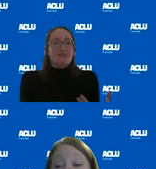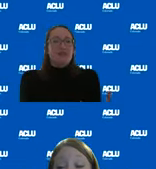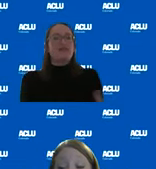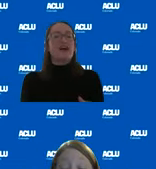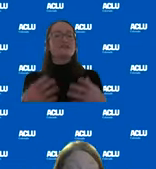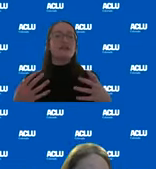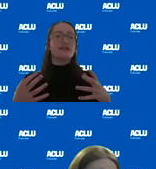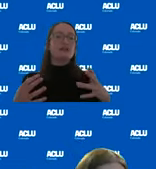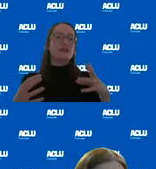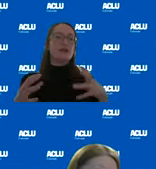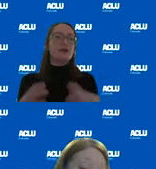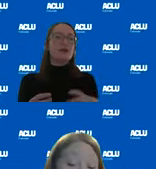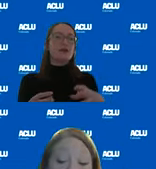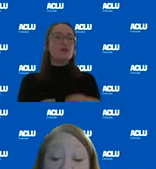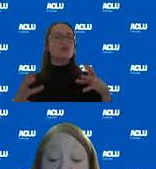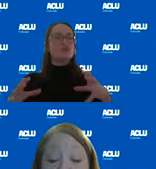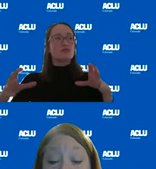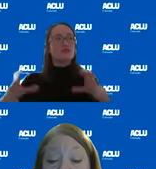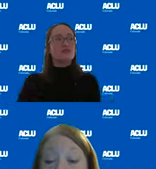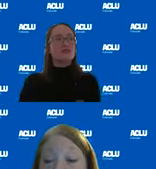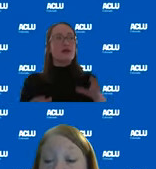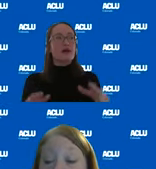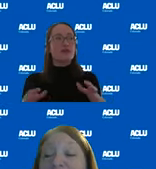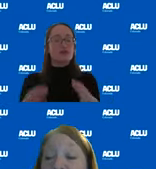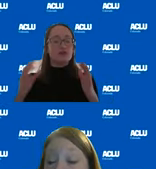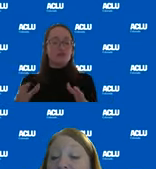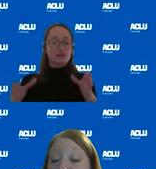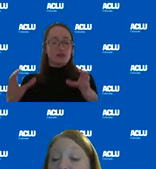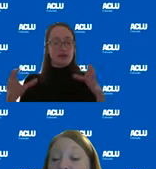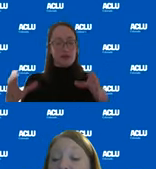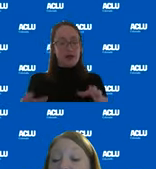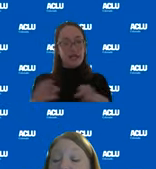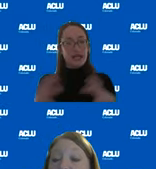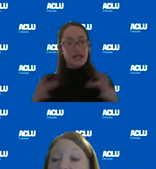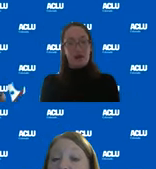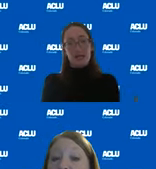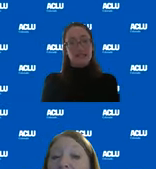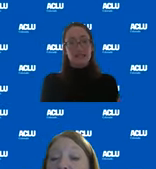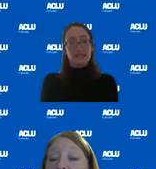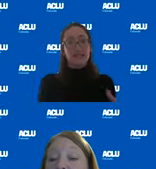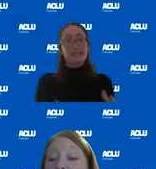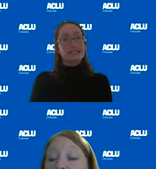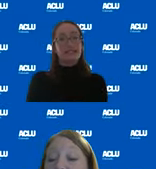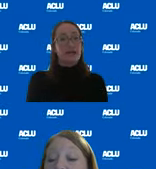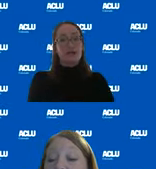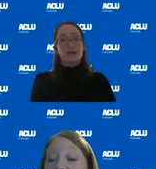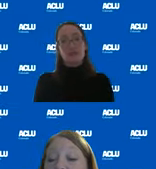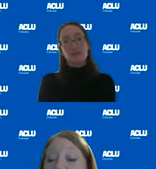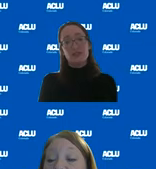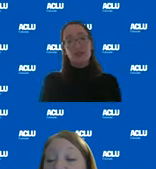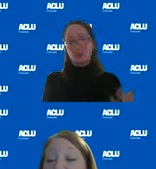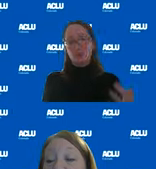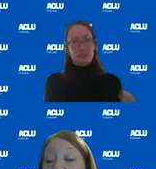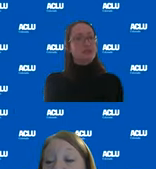talking very fast, but in Colorado, you can return your ballot at any drop box in the state. It doesn't need to be county